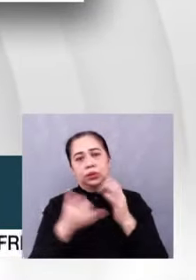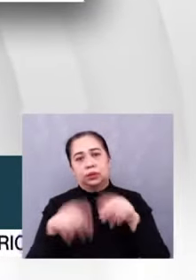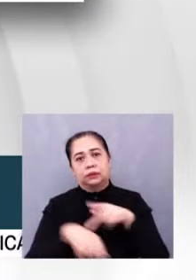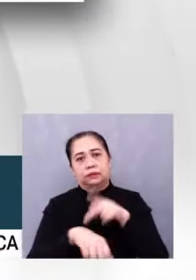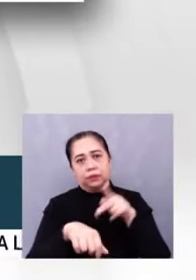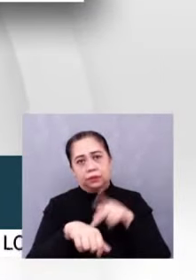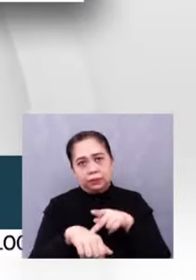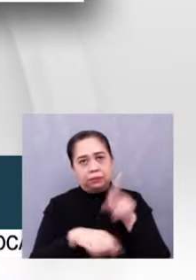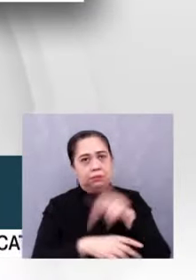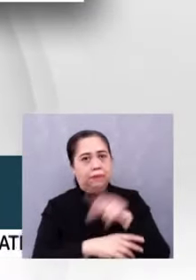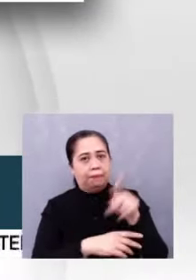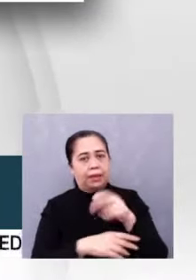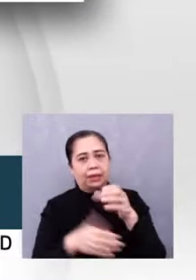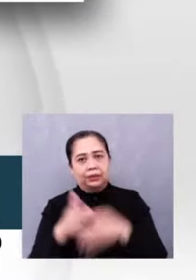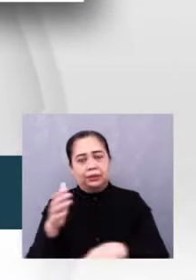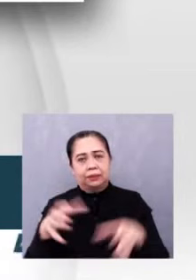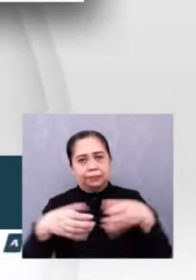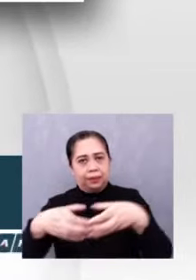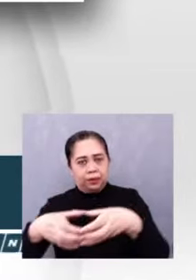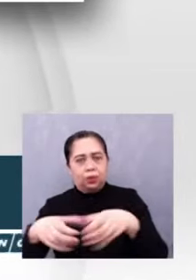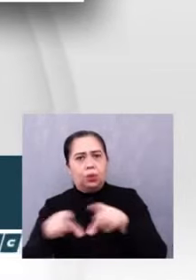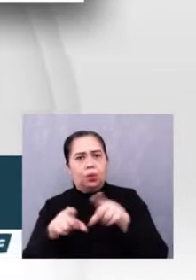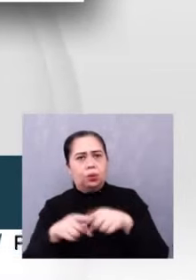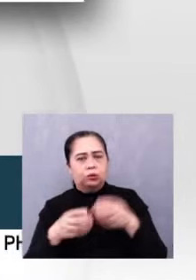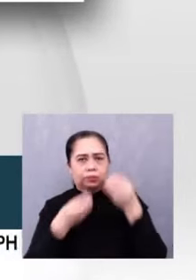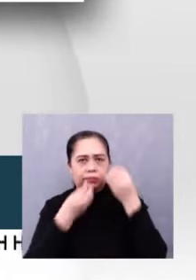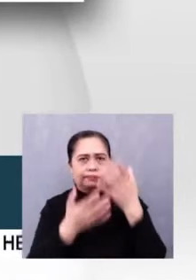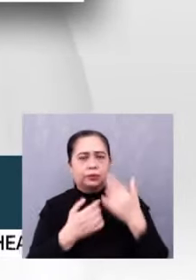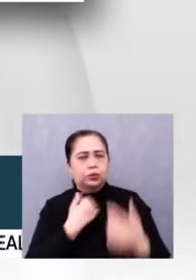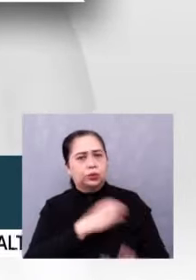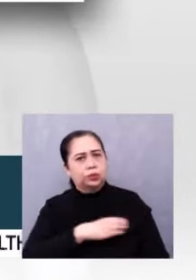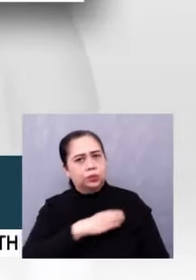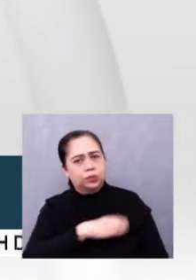Pampanga Chapter also extended their sympathies